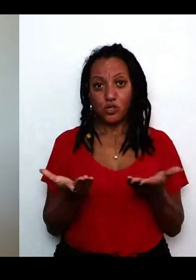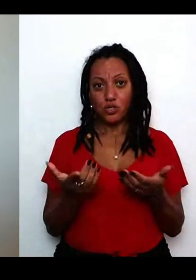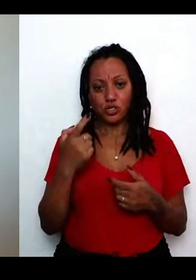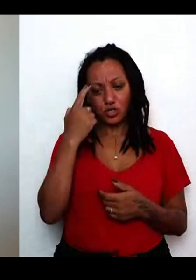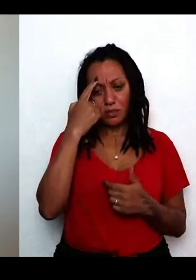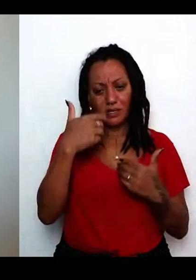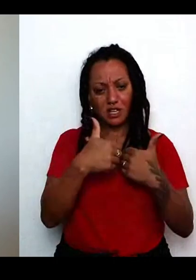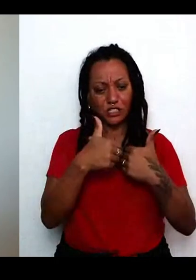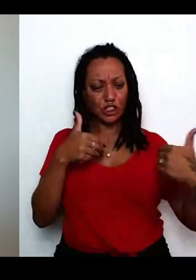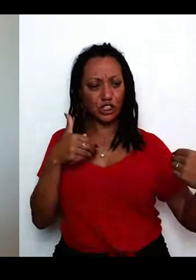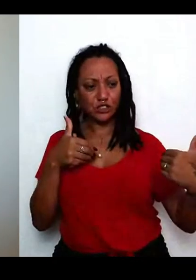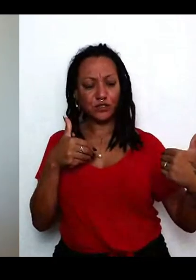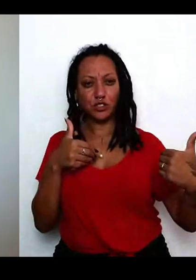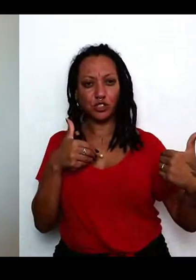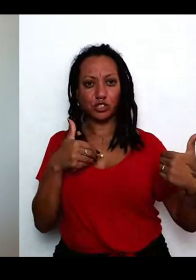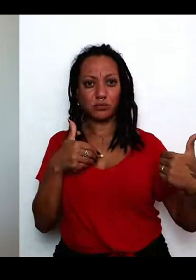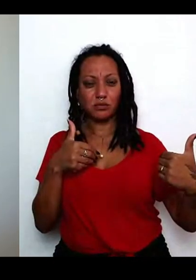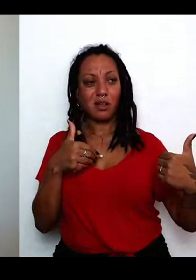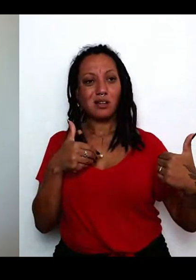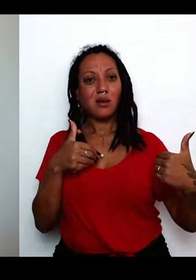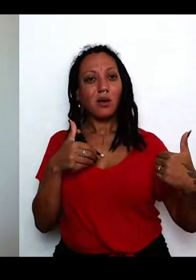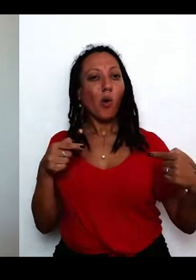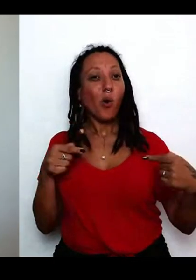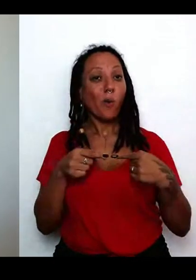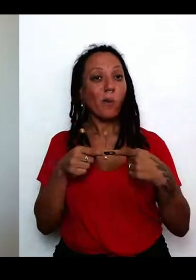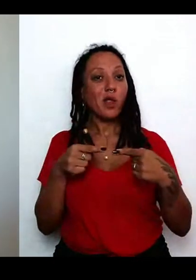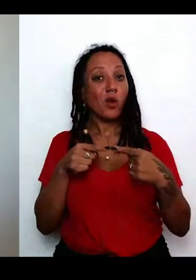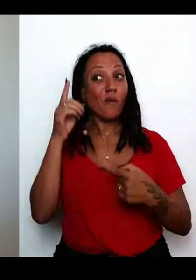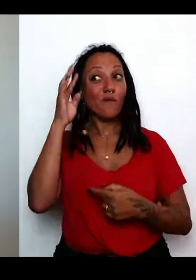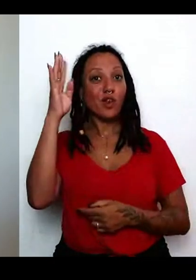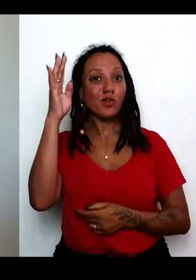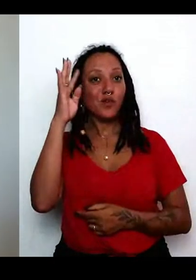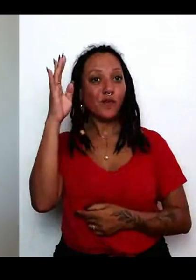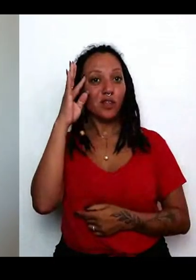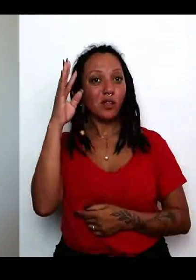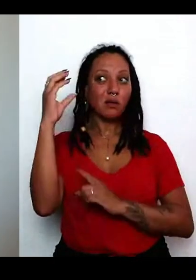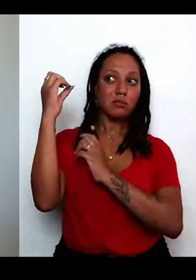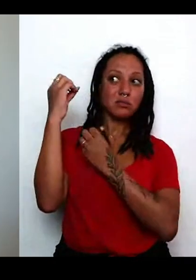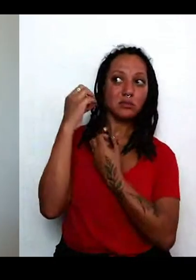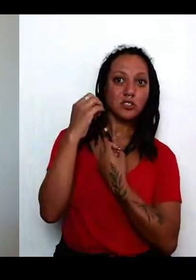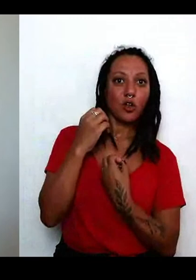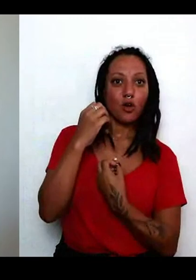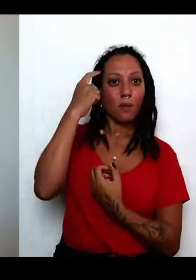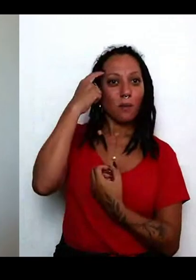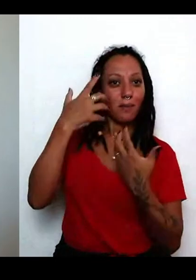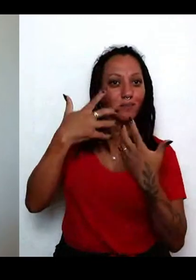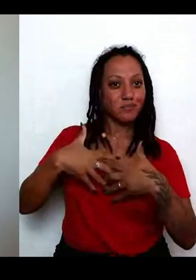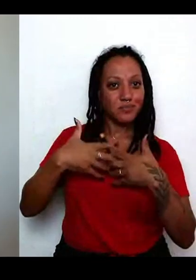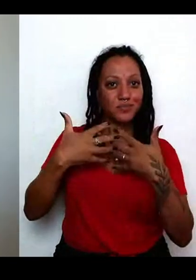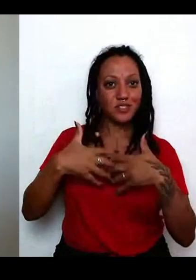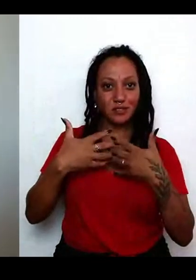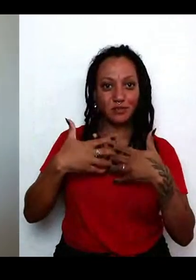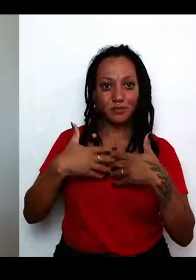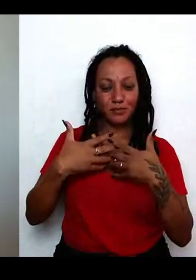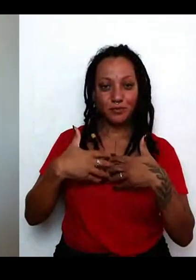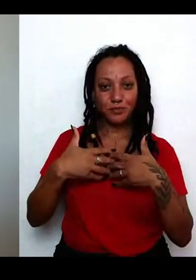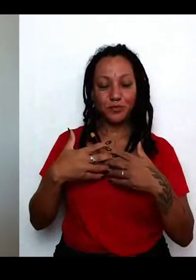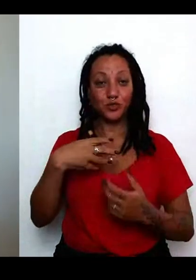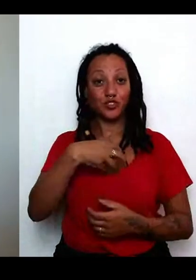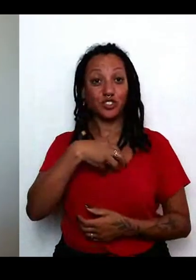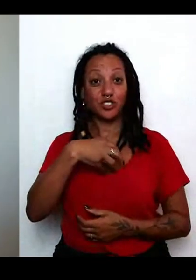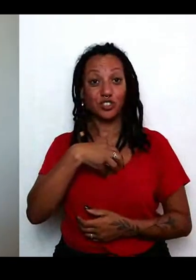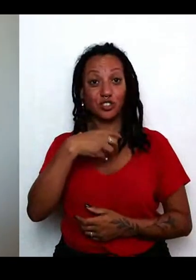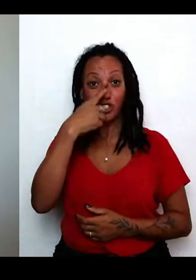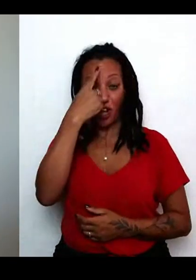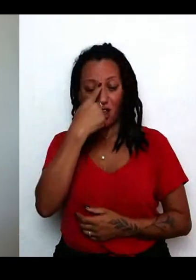to um to ways of thinking that are destructive and that buffer the way that we treat the environment but of course